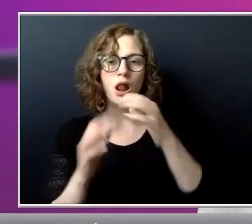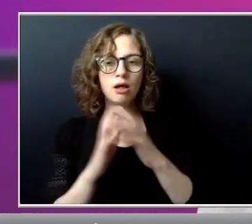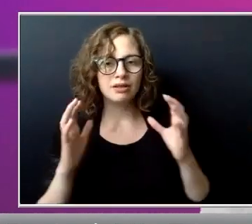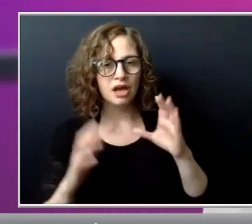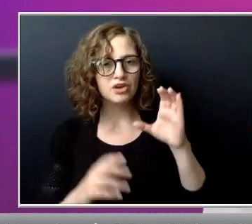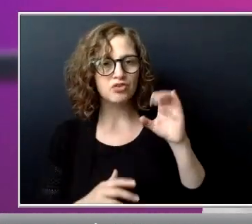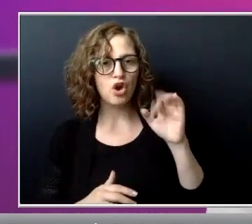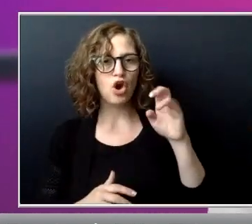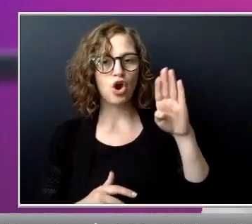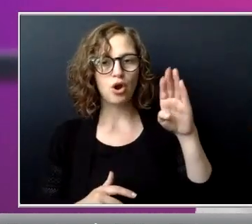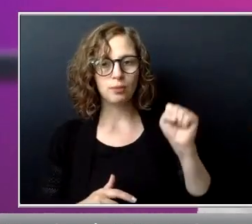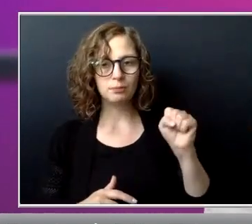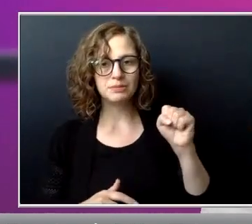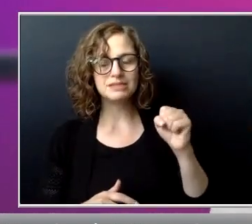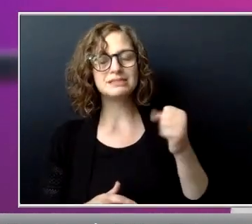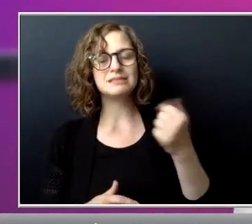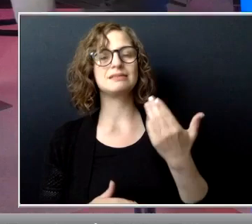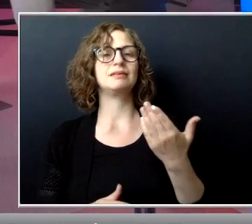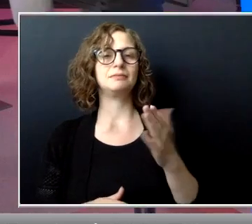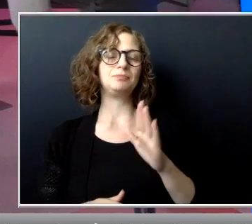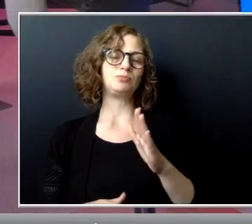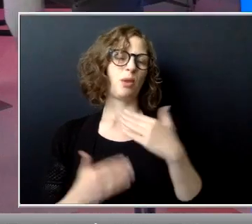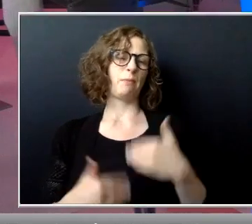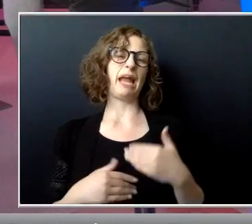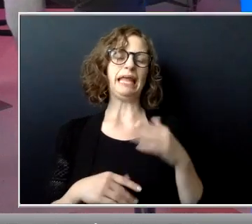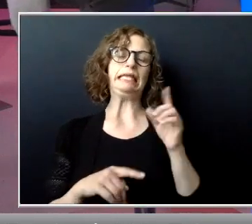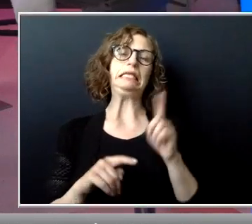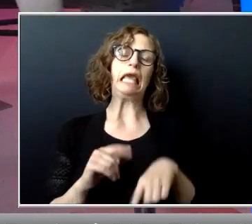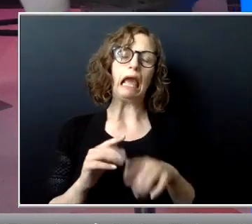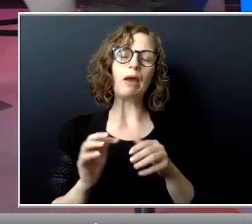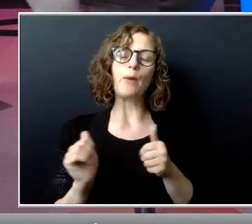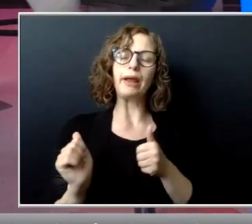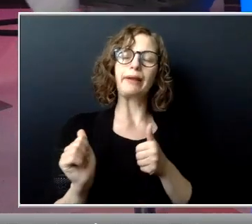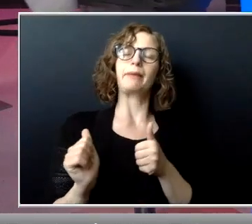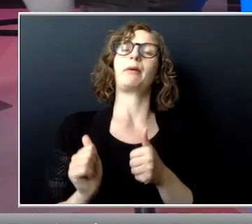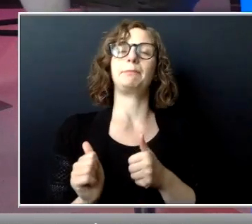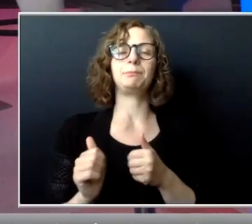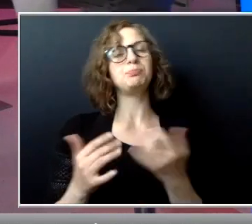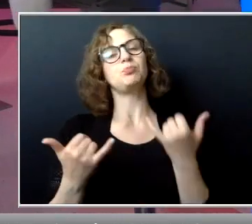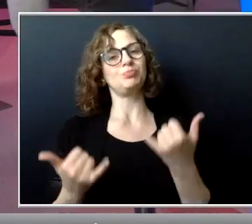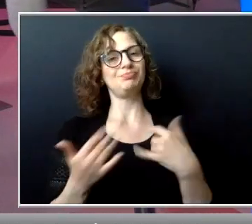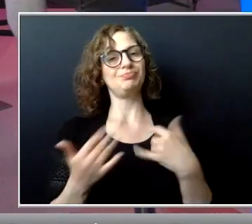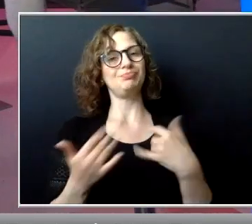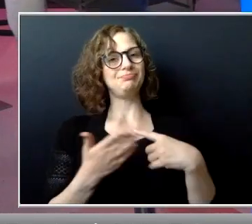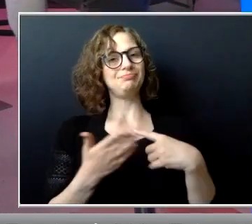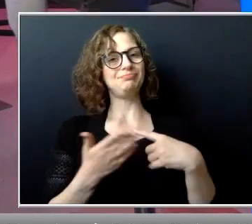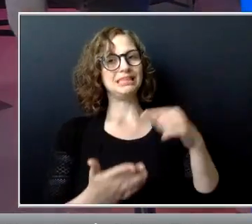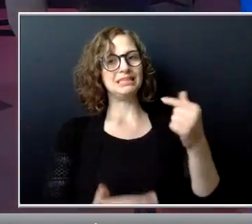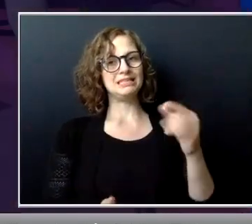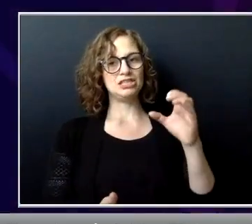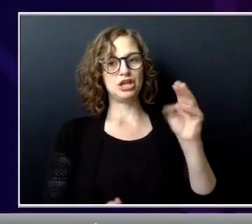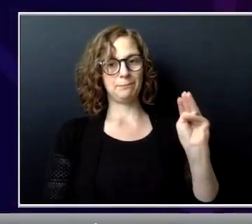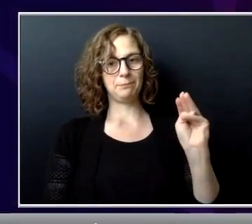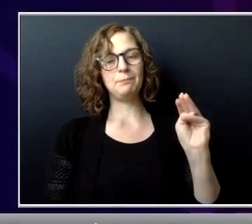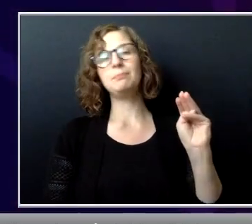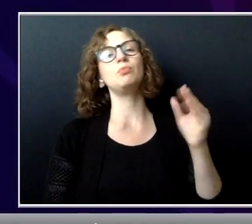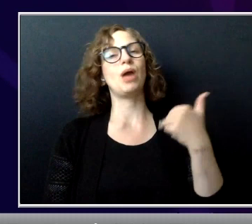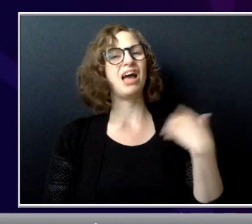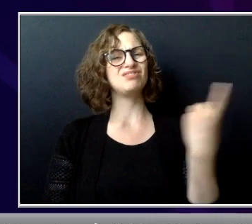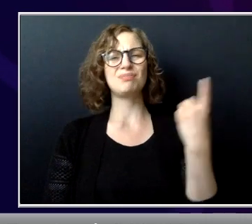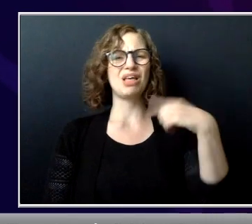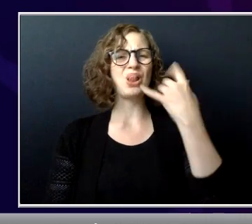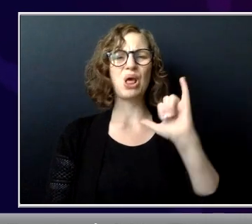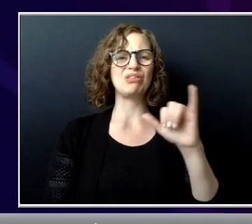those situations of stress. Exactly. Now to the continuous glucose monitor. We have something that just looks like squiggly lines to